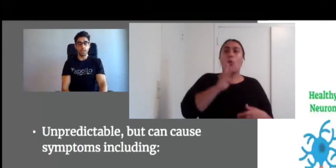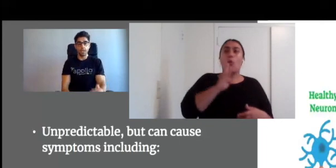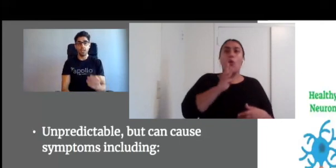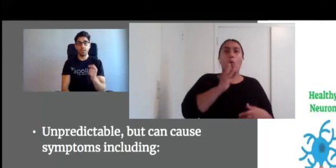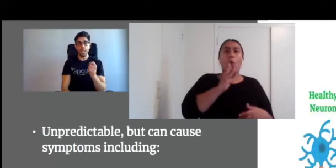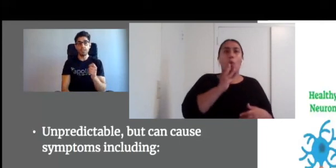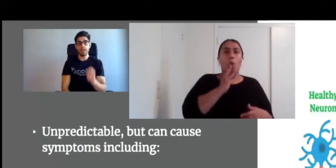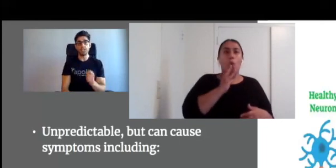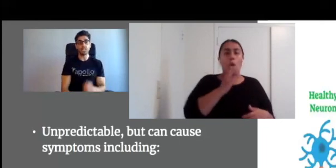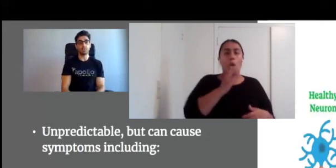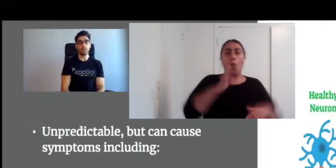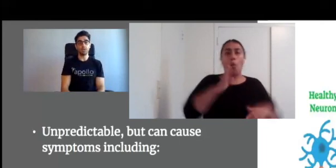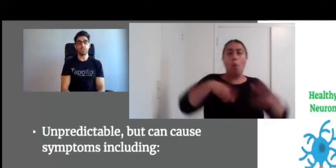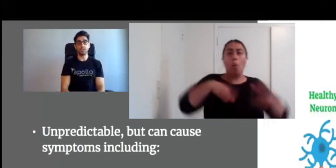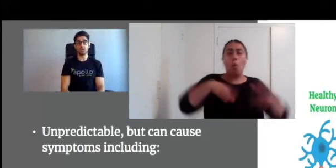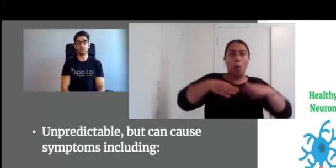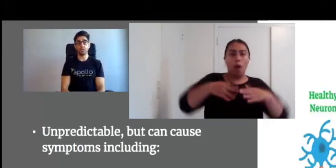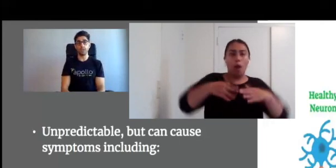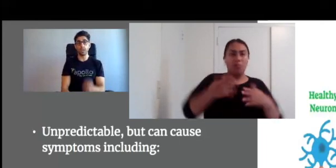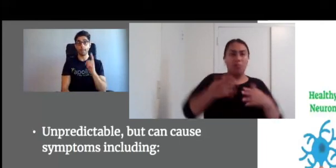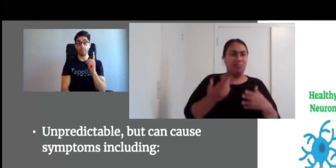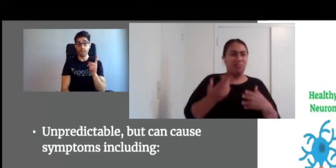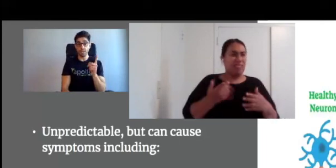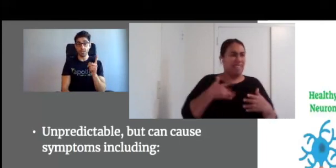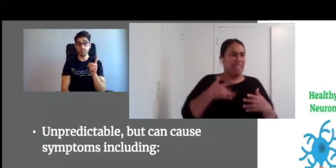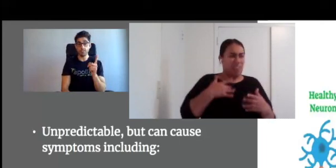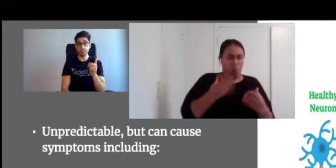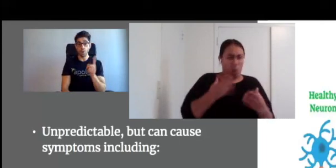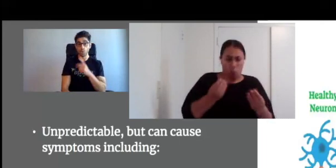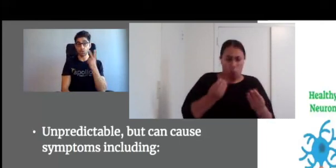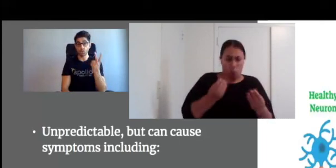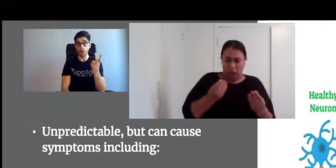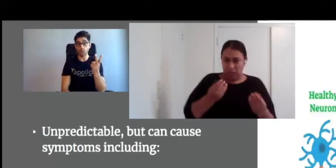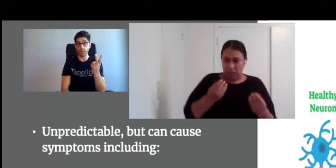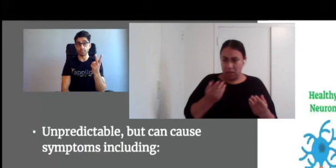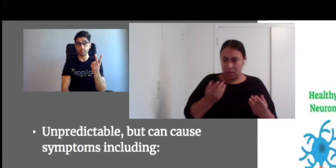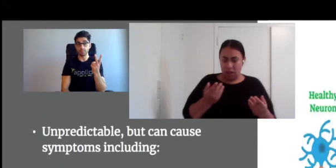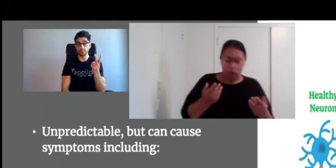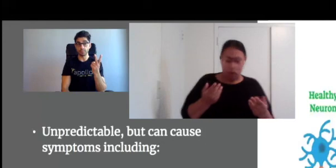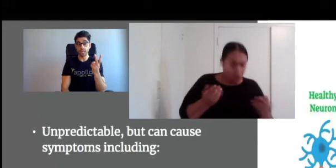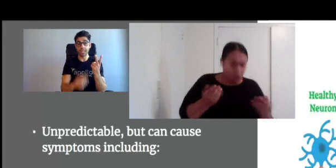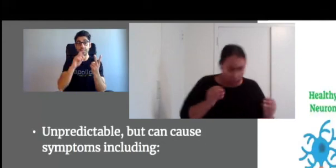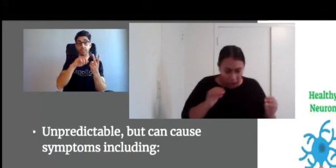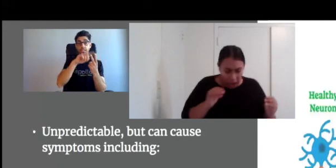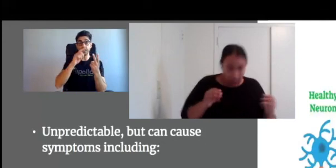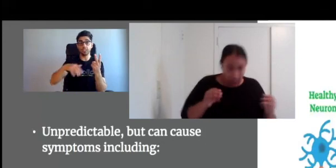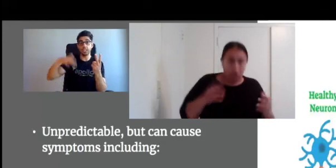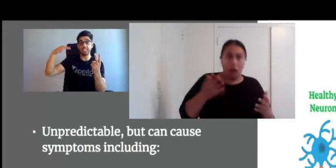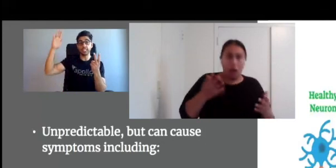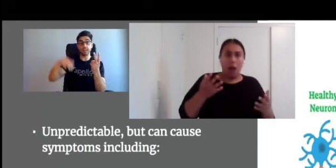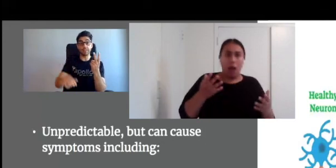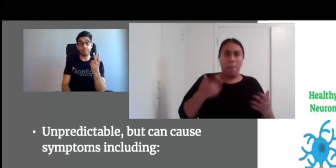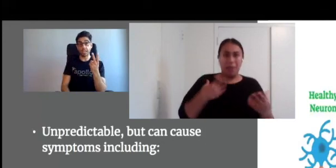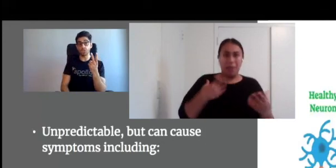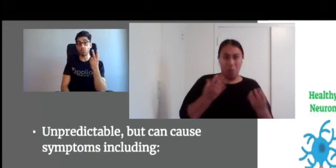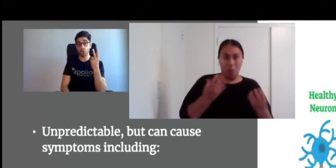okay? If any patient experiences difficulty with breathing or swallowing, again, the